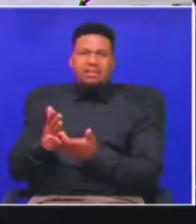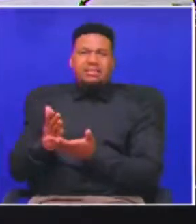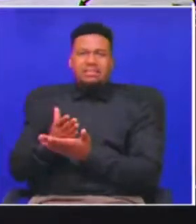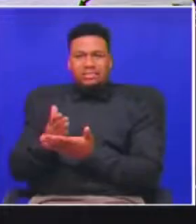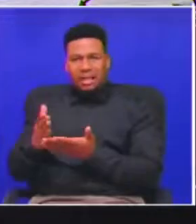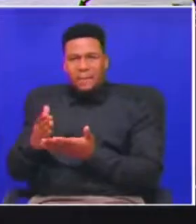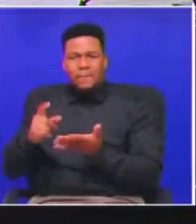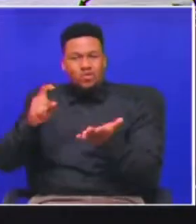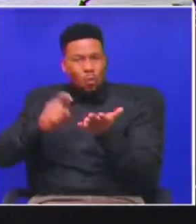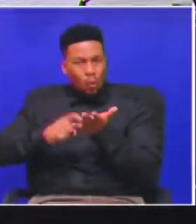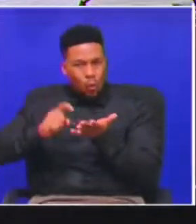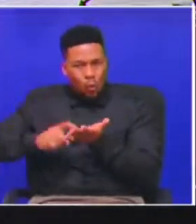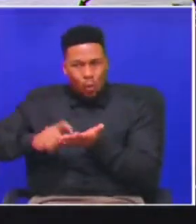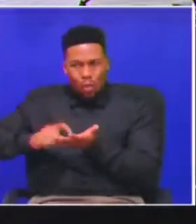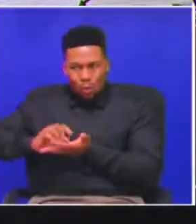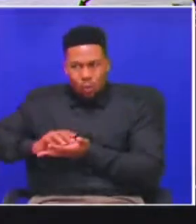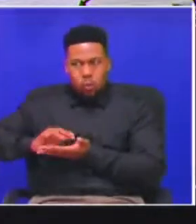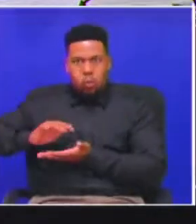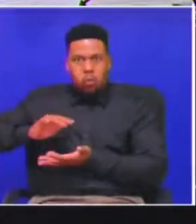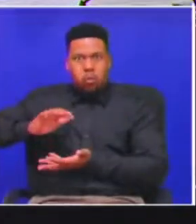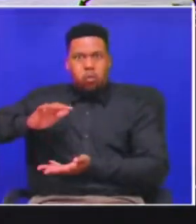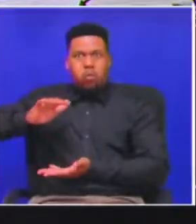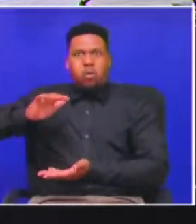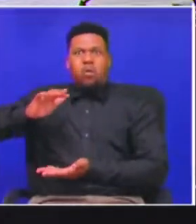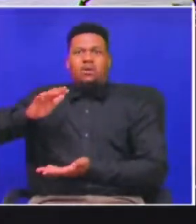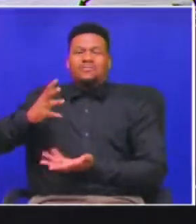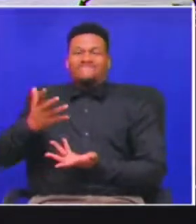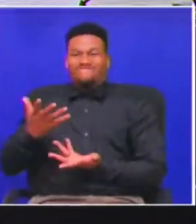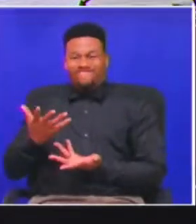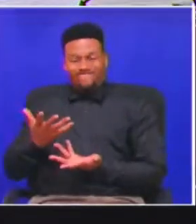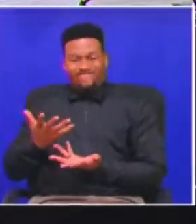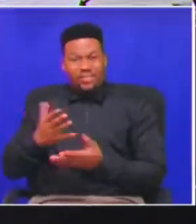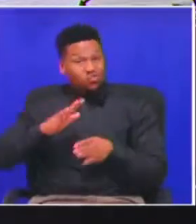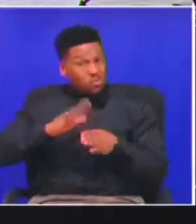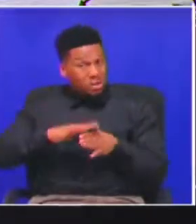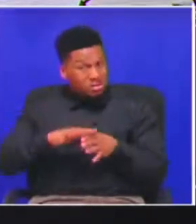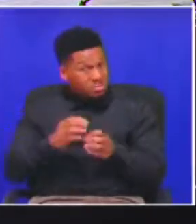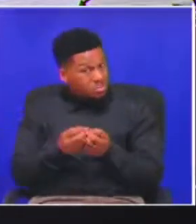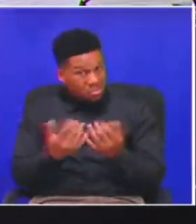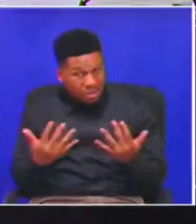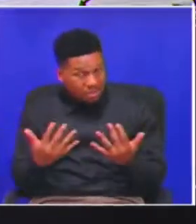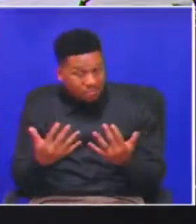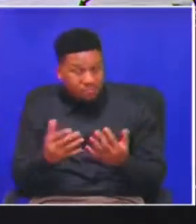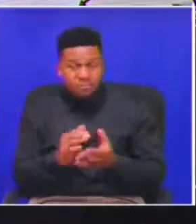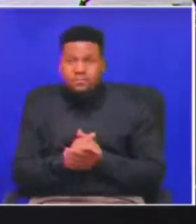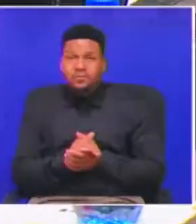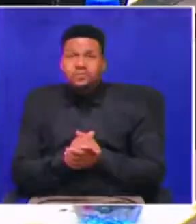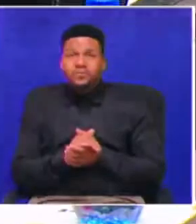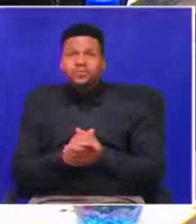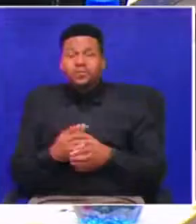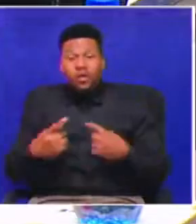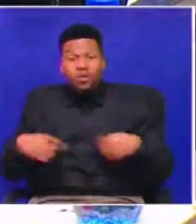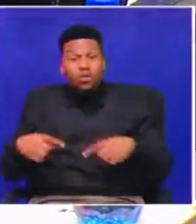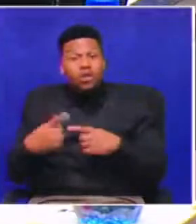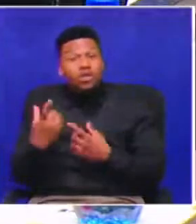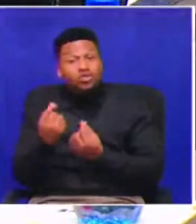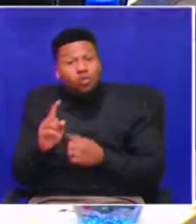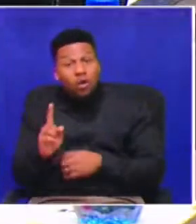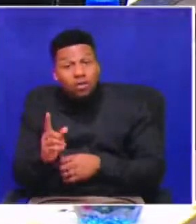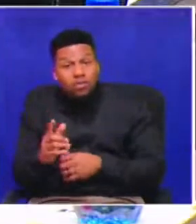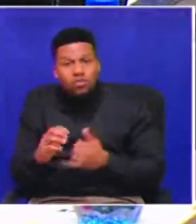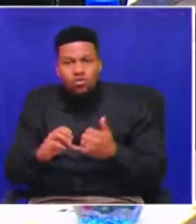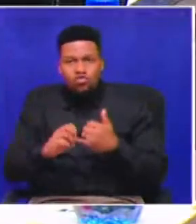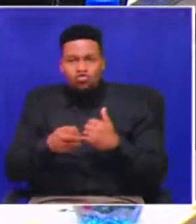reasons. And what we've sought to do is to ensure that we embark on